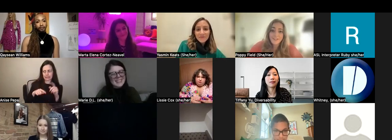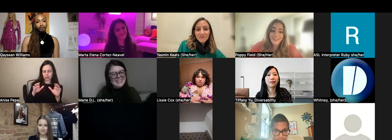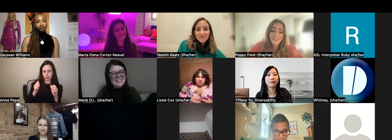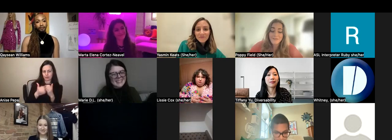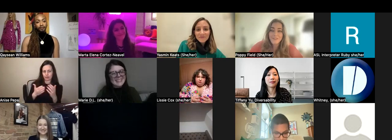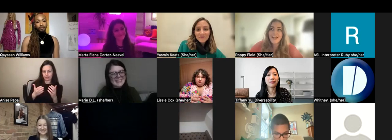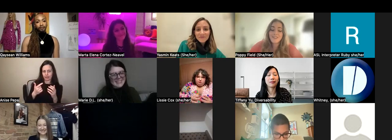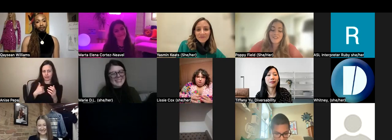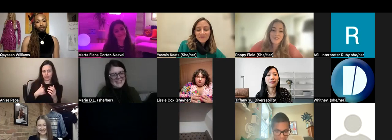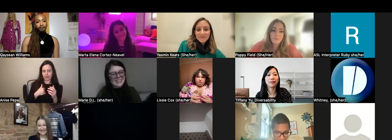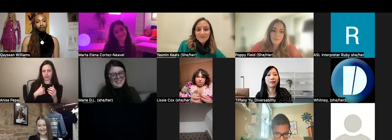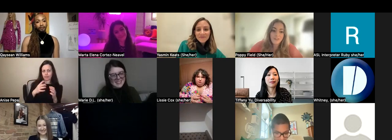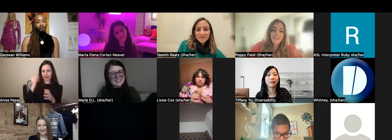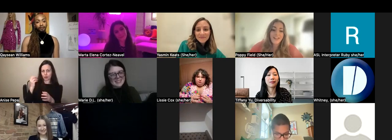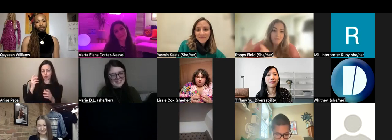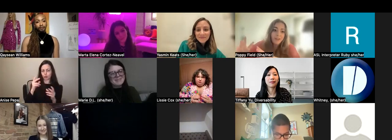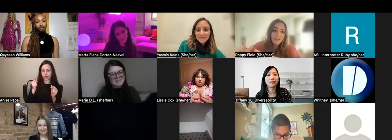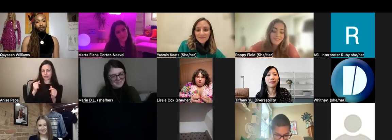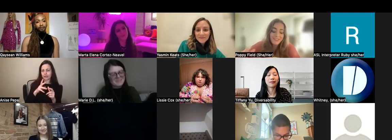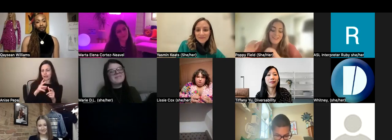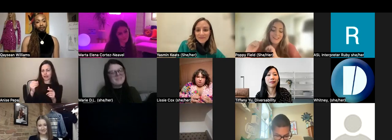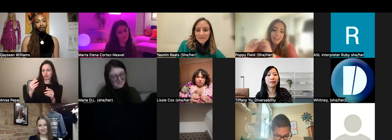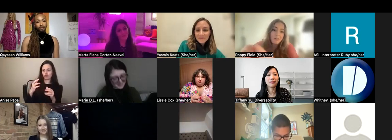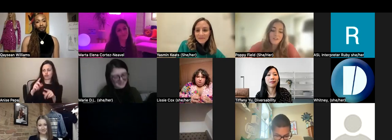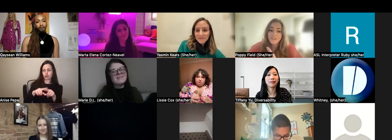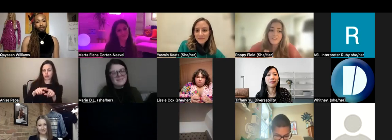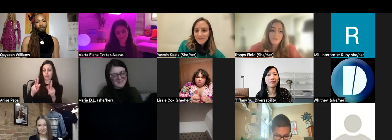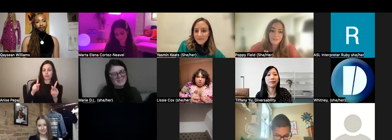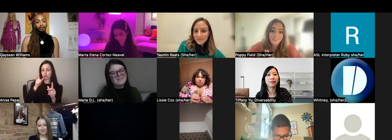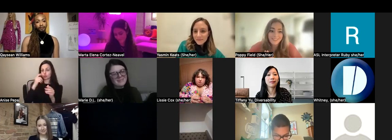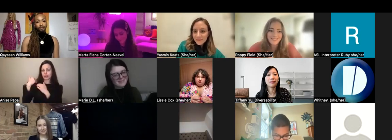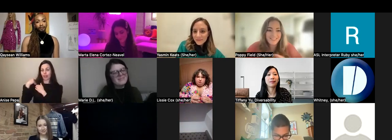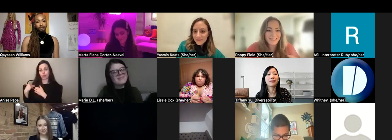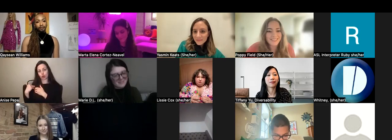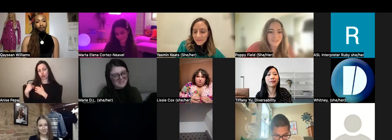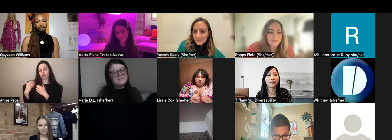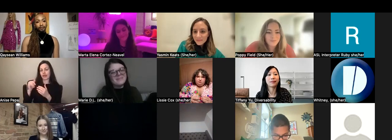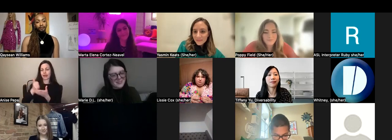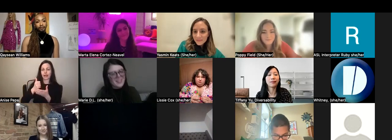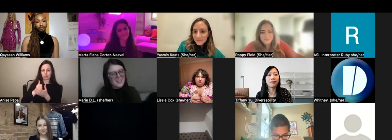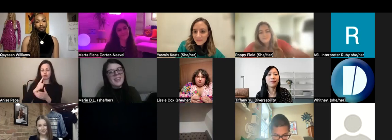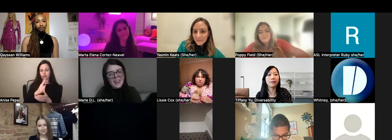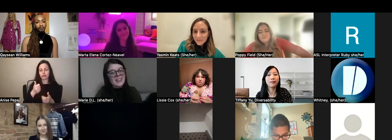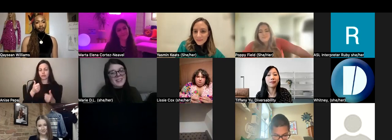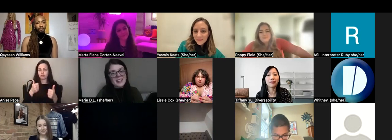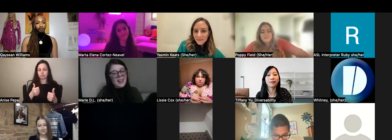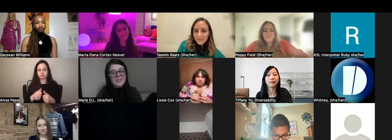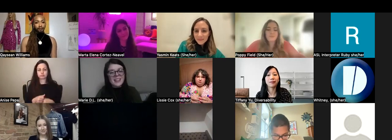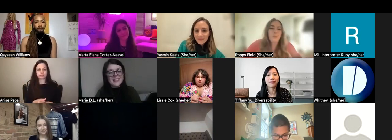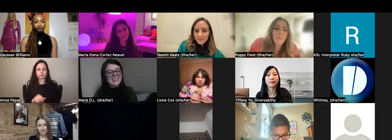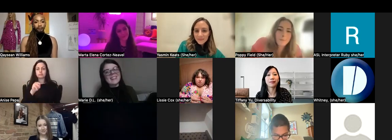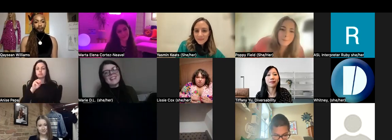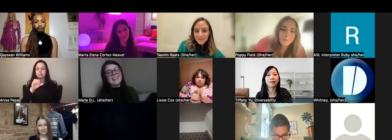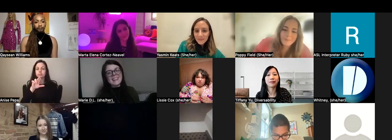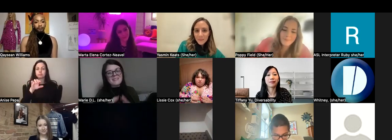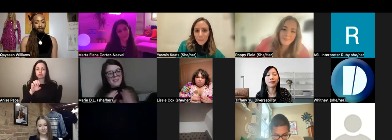so quickly, and relying on non-disabled people to take that burden and that labor is so helpful. And the collaboration